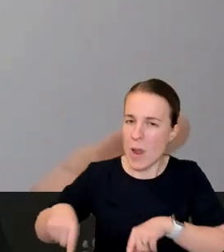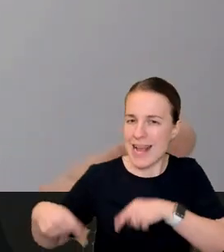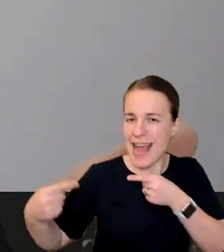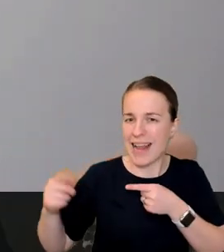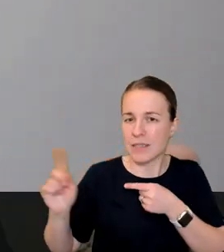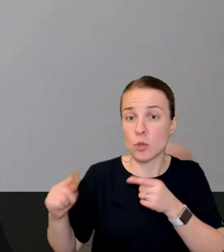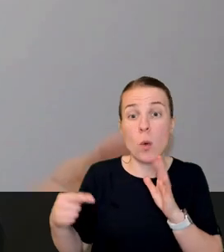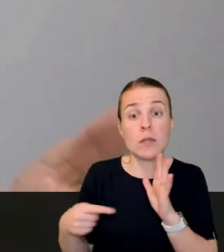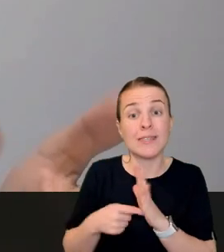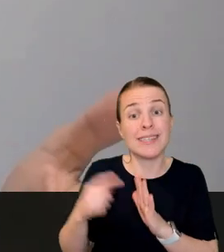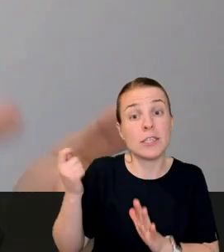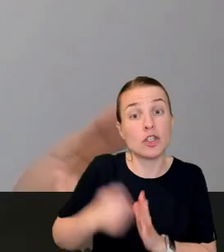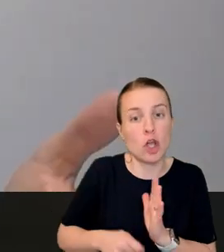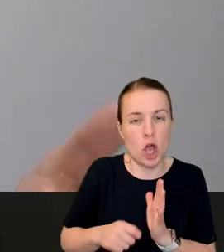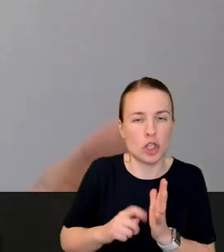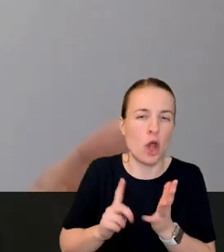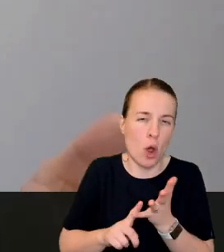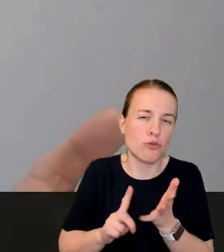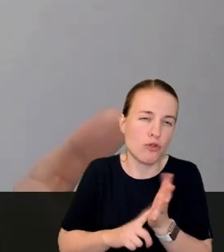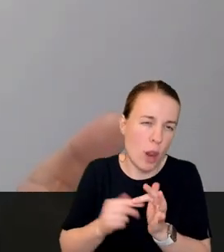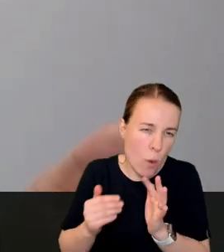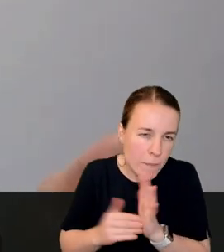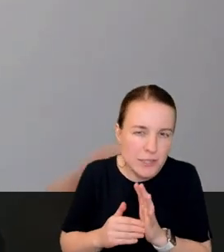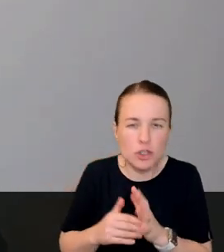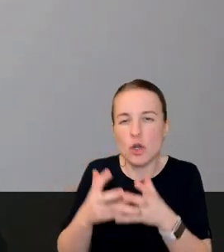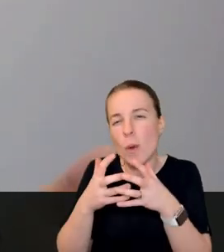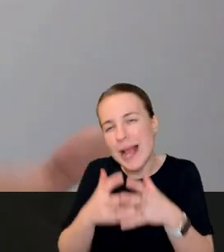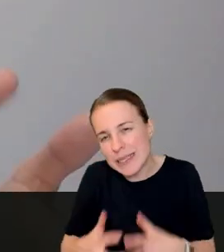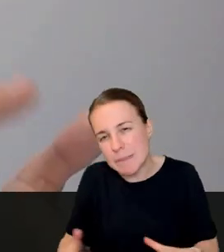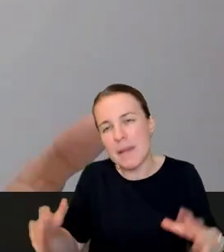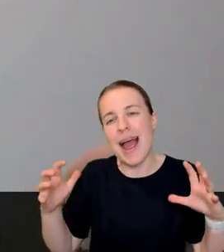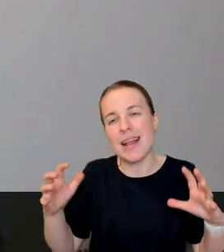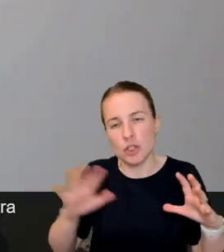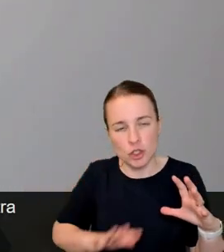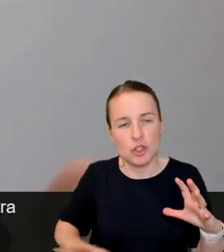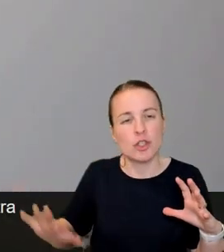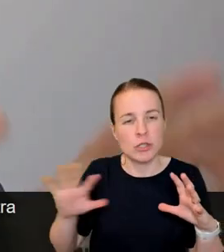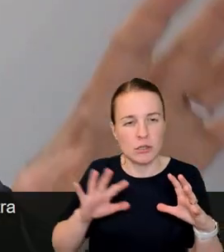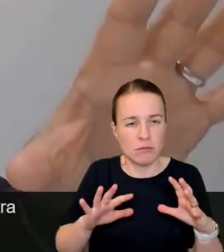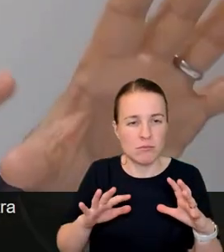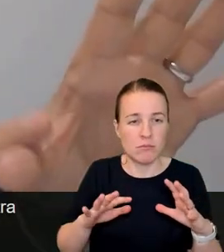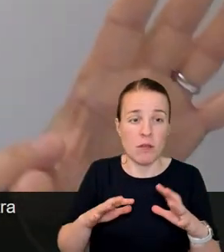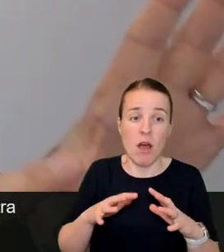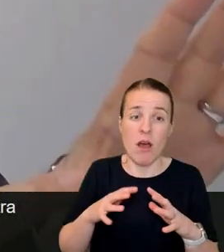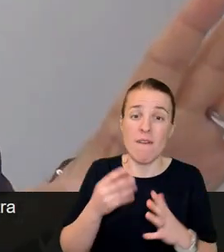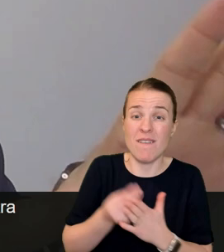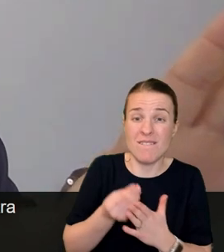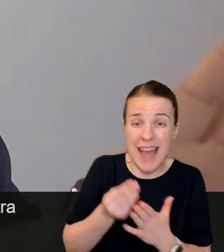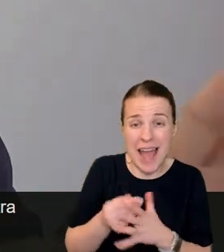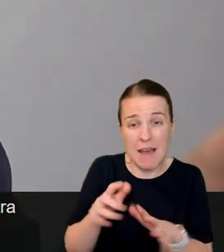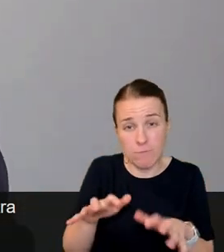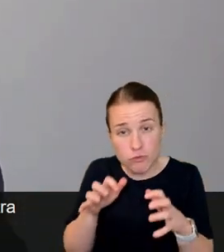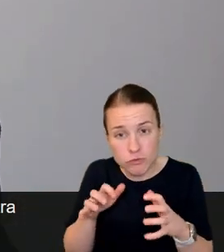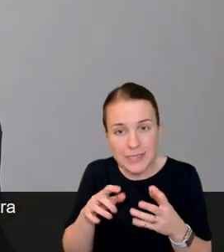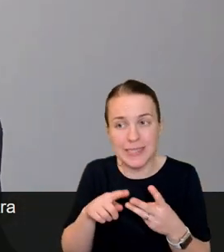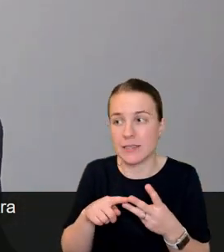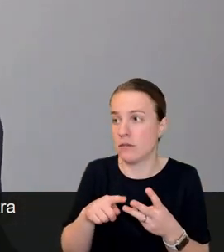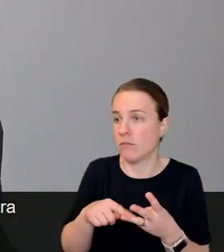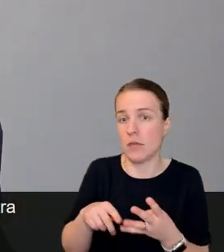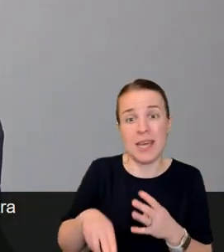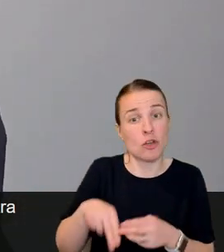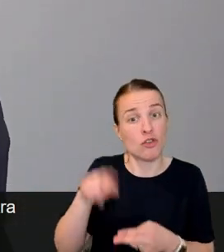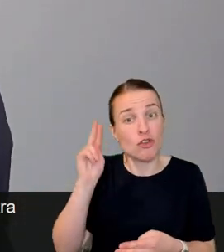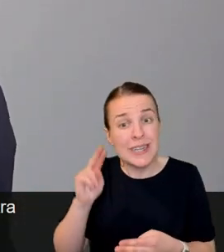ultra-low emission zone, are the expansion of the ultra-low emission zone, of the fares freeze, of increasing cycling fivefold,